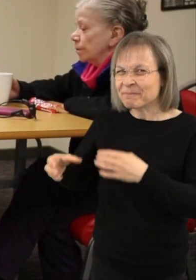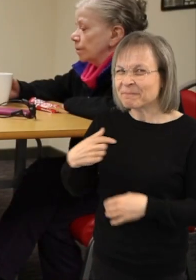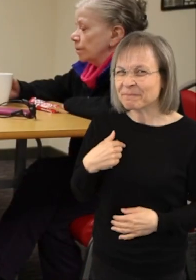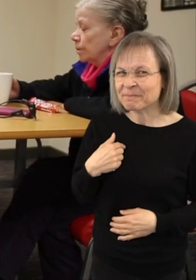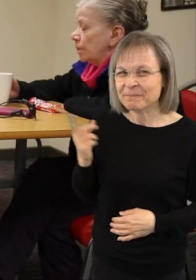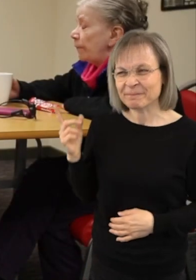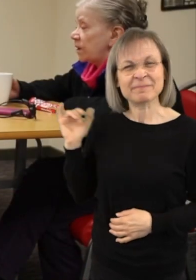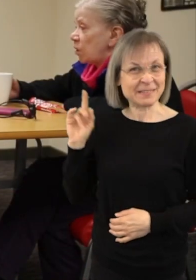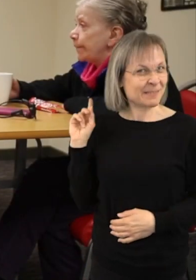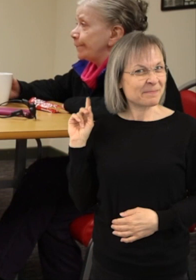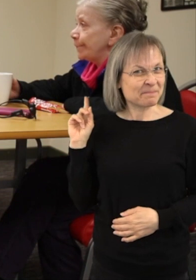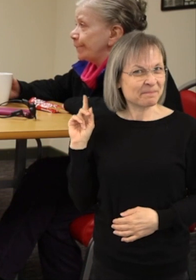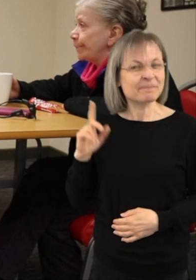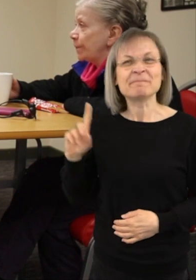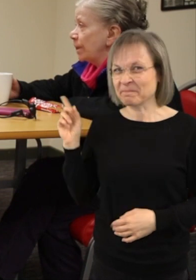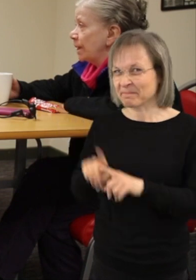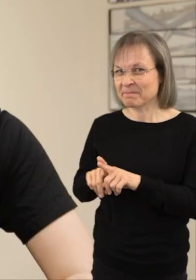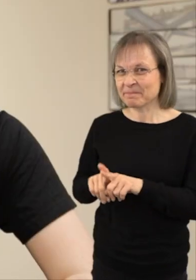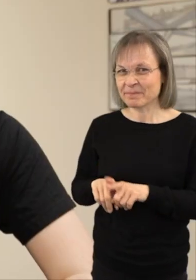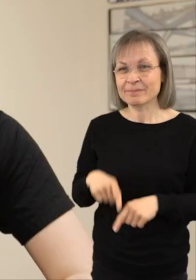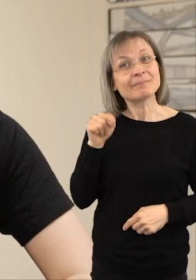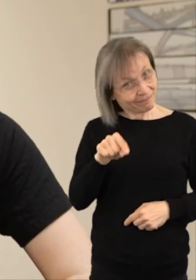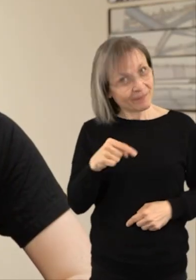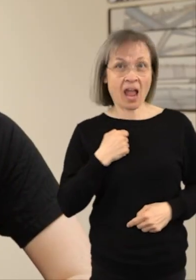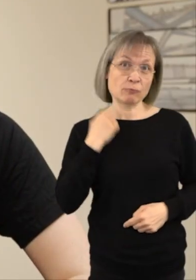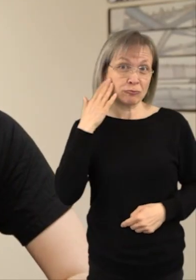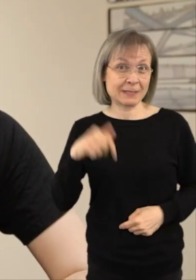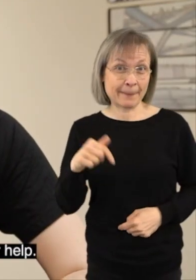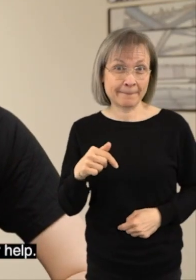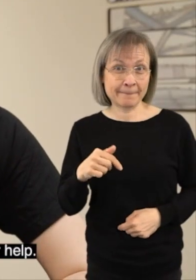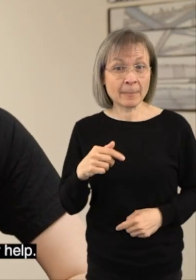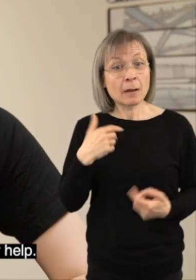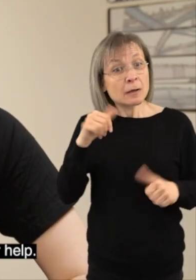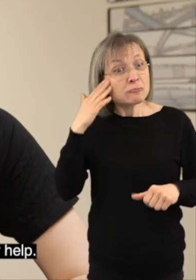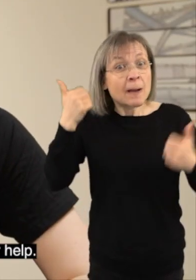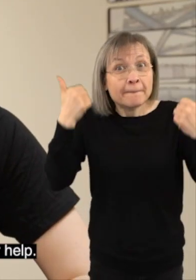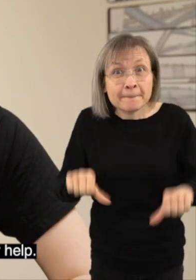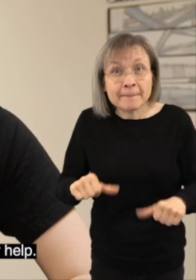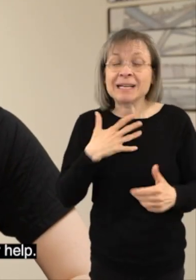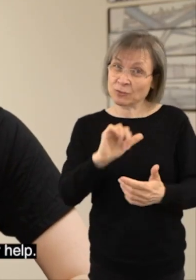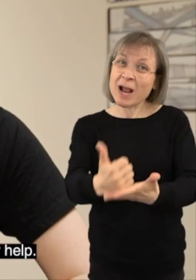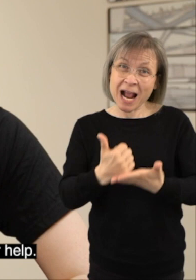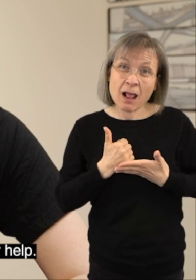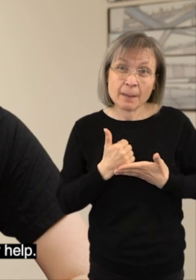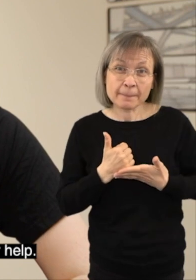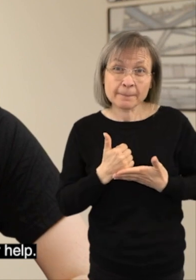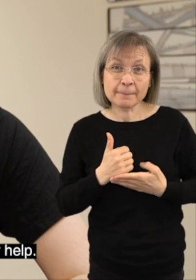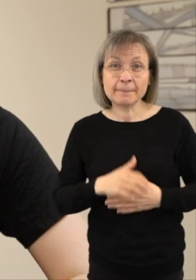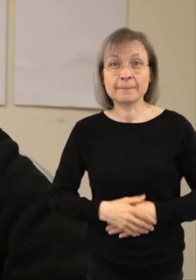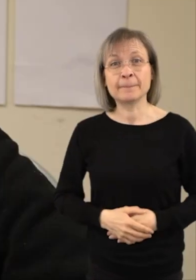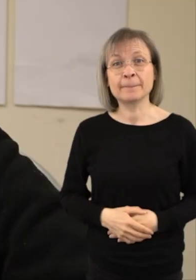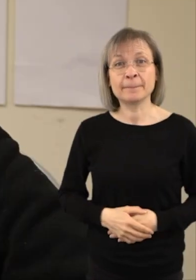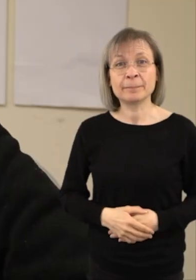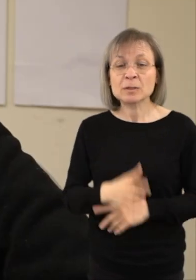to that. Me too. And me. So, that's our dreams. For any other than to be possible, we need your